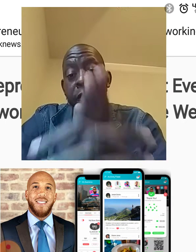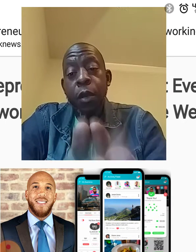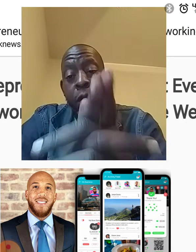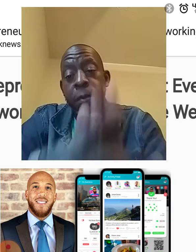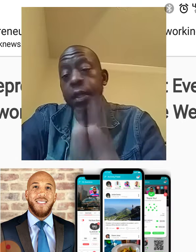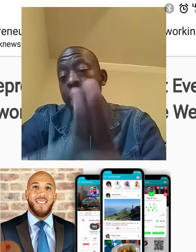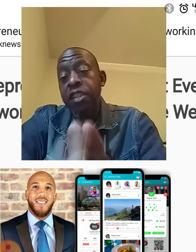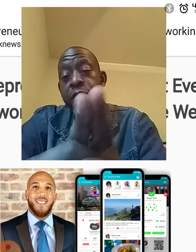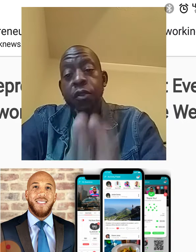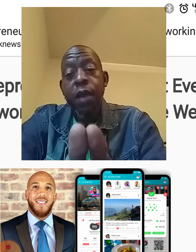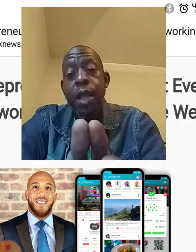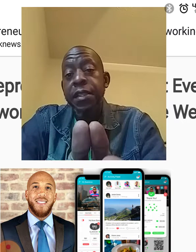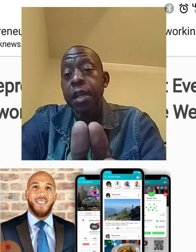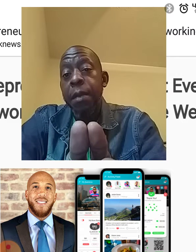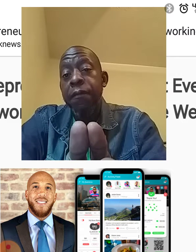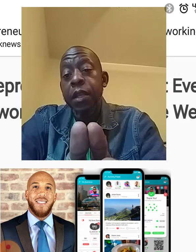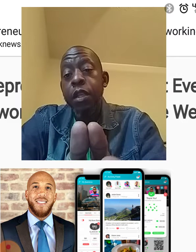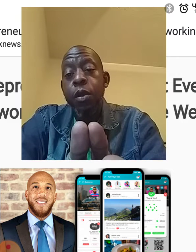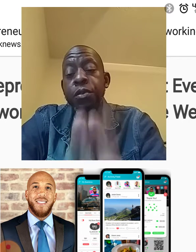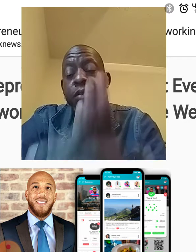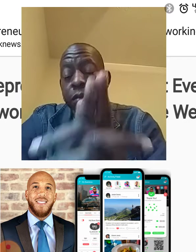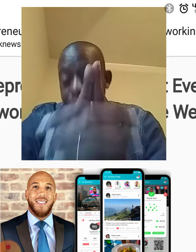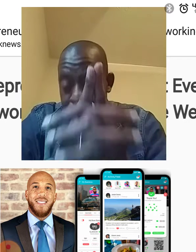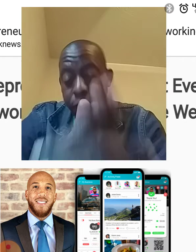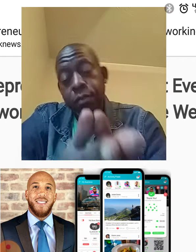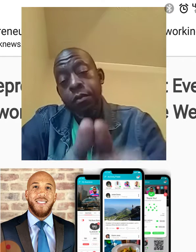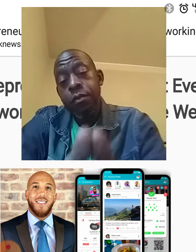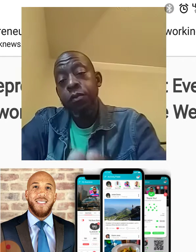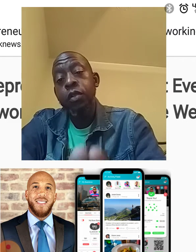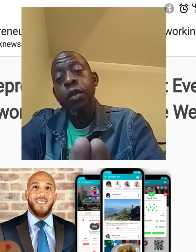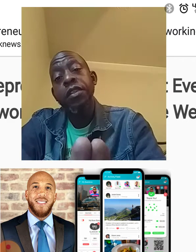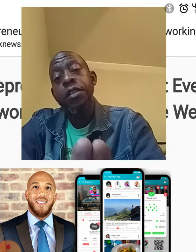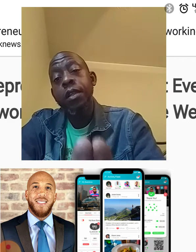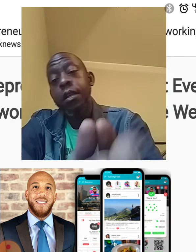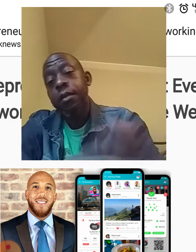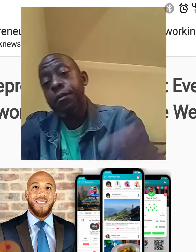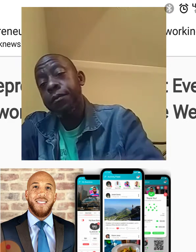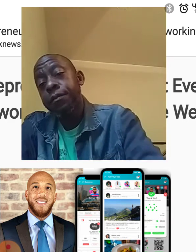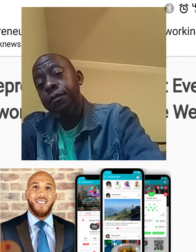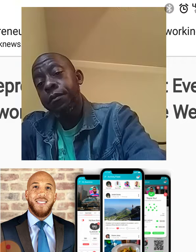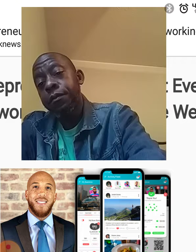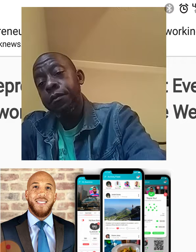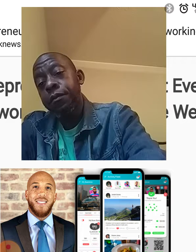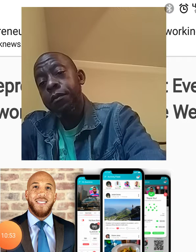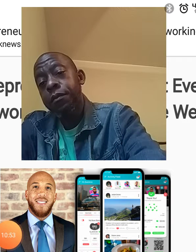Fuck with me. Like, subscribe, share my videos. We'll do this shit again.